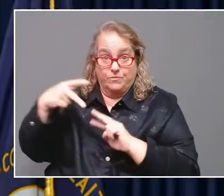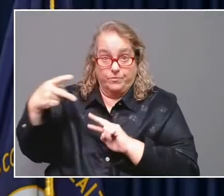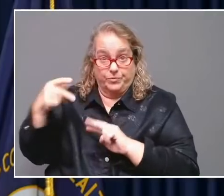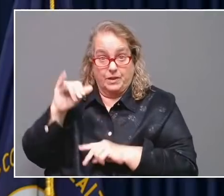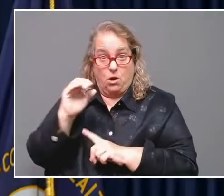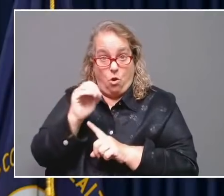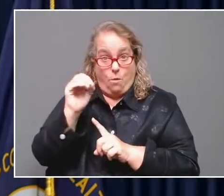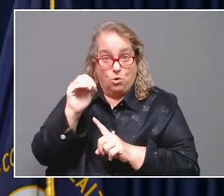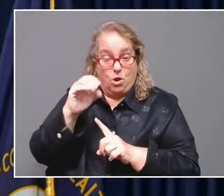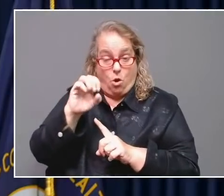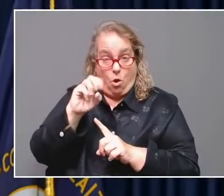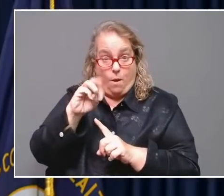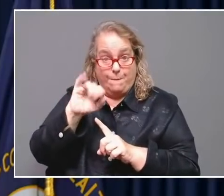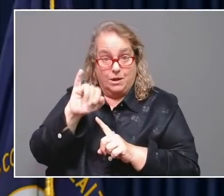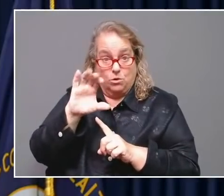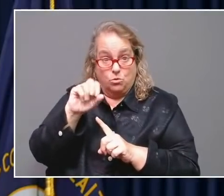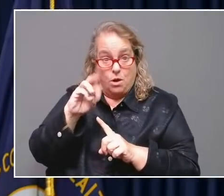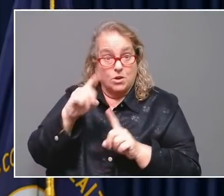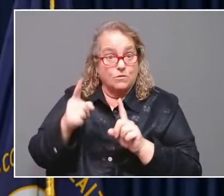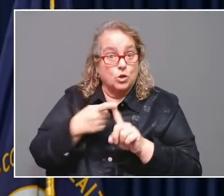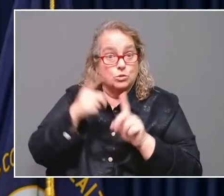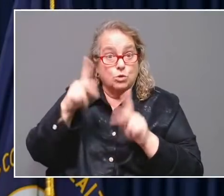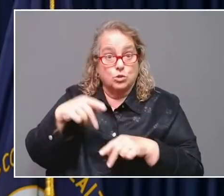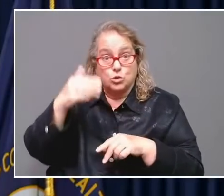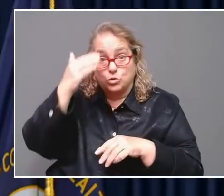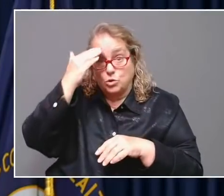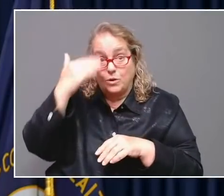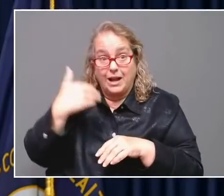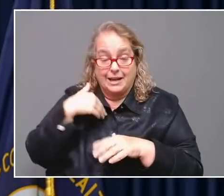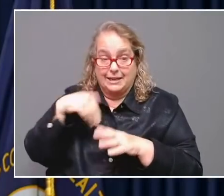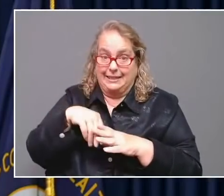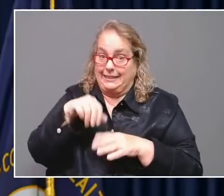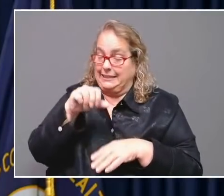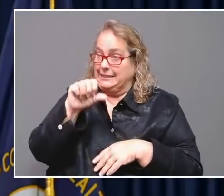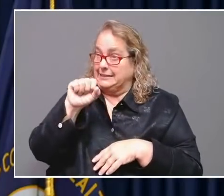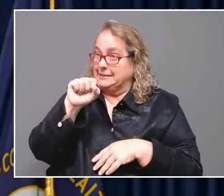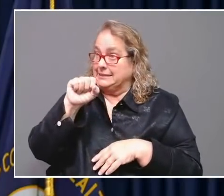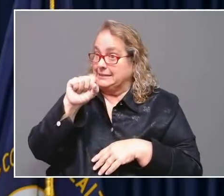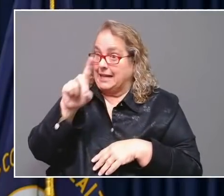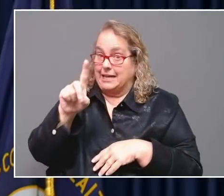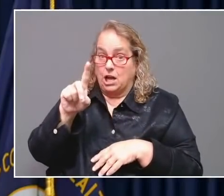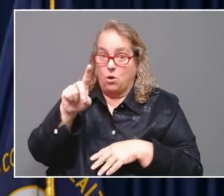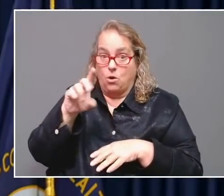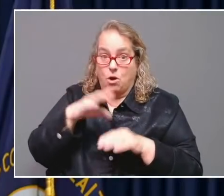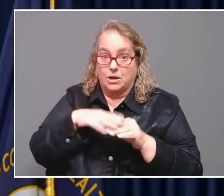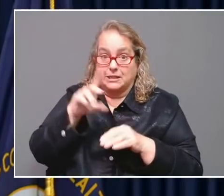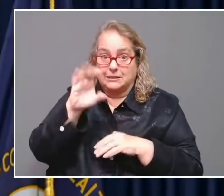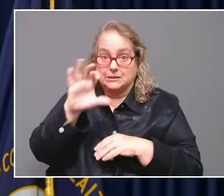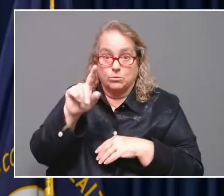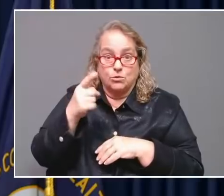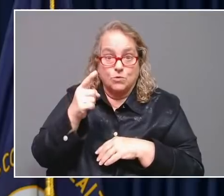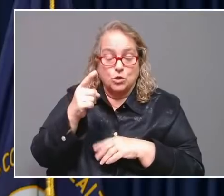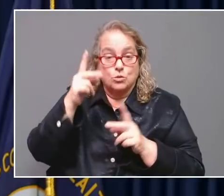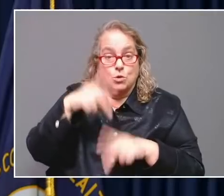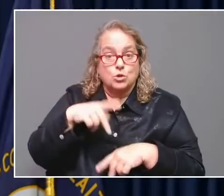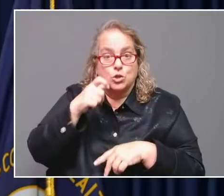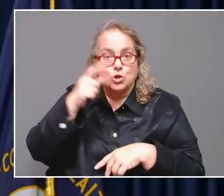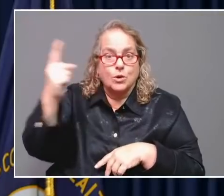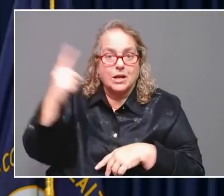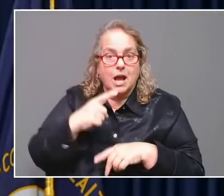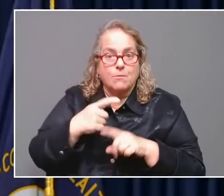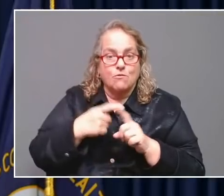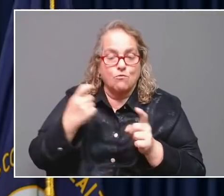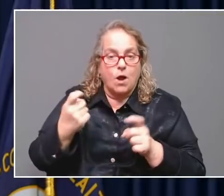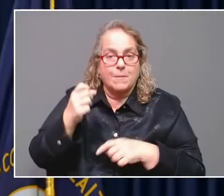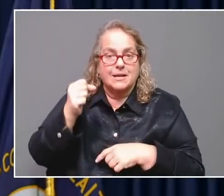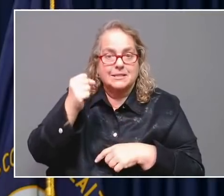this was found in San Diego, I think it was, on December 1st. It was a person who returned from travel from South